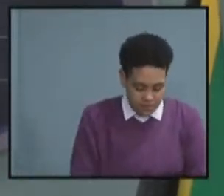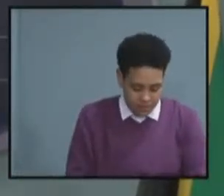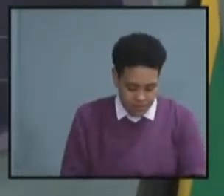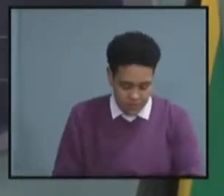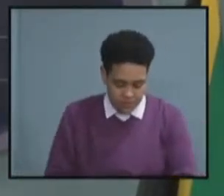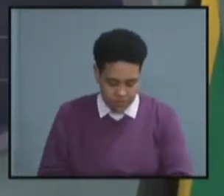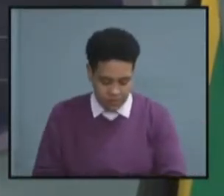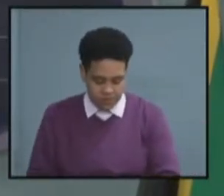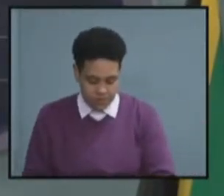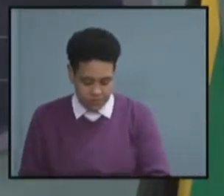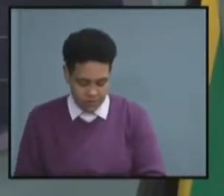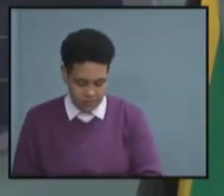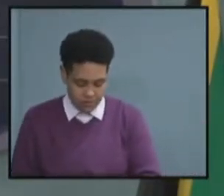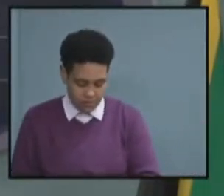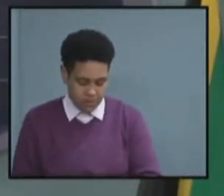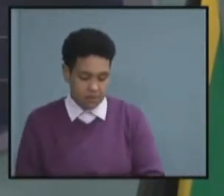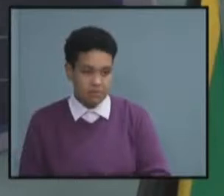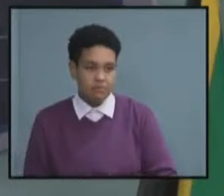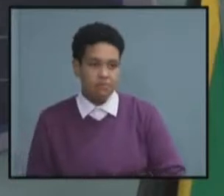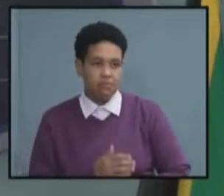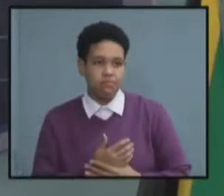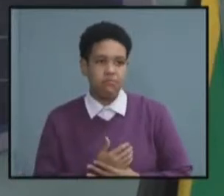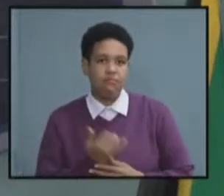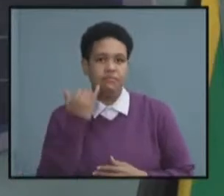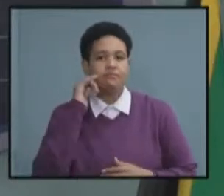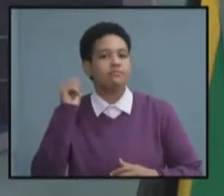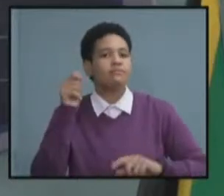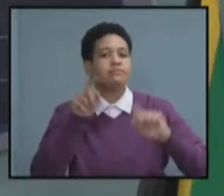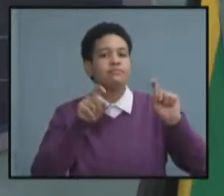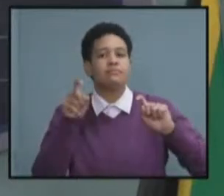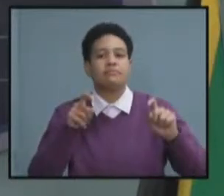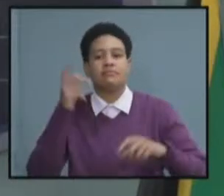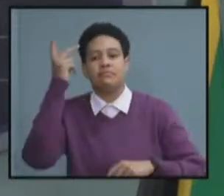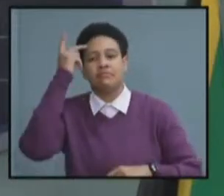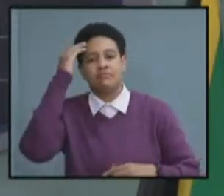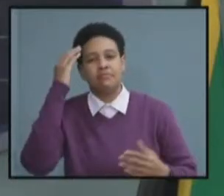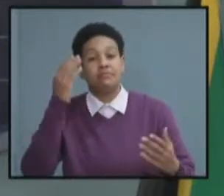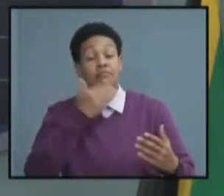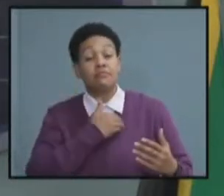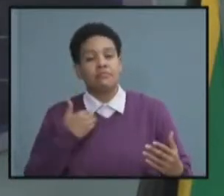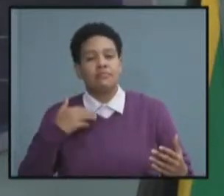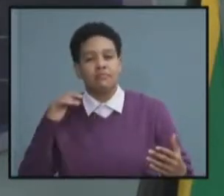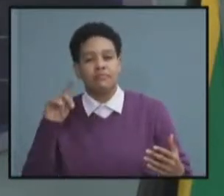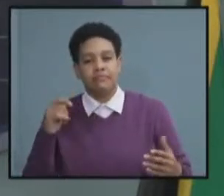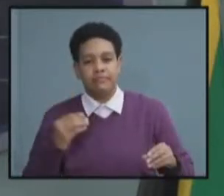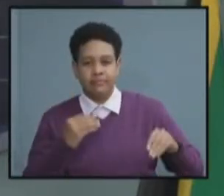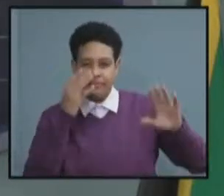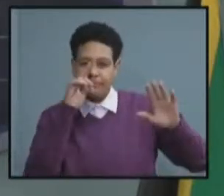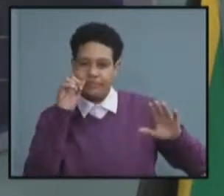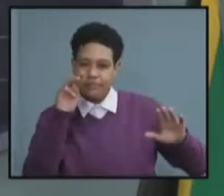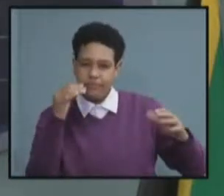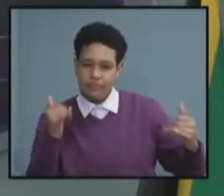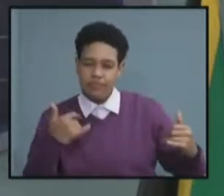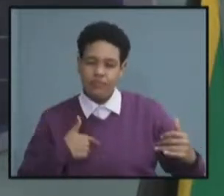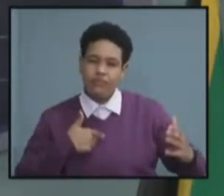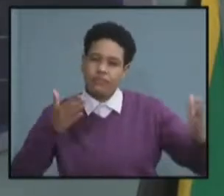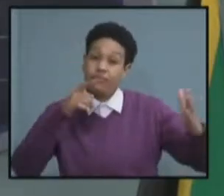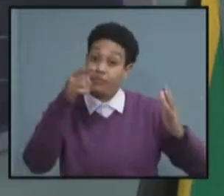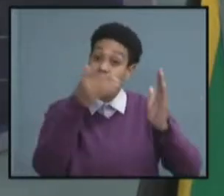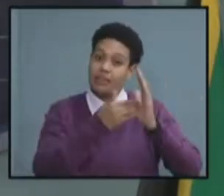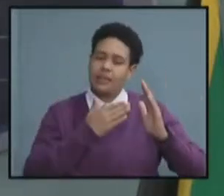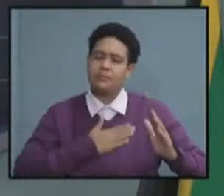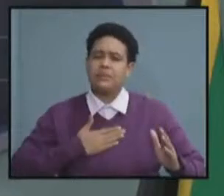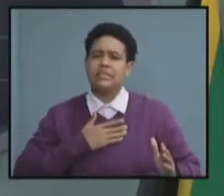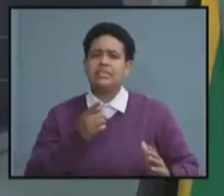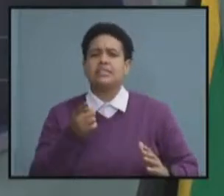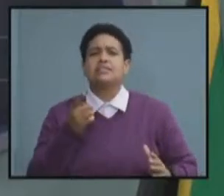Thank you, Minister Mackenzie. If there are any questions. Thank you so much, Mr. Prime Minister. There are members of the media on the Zoom link. We encourage them once again